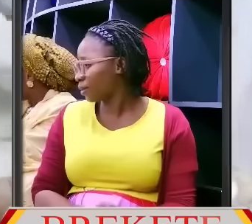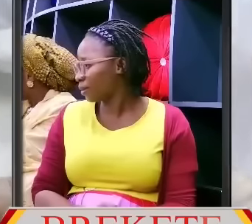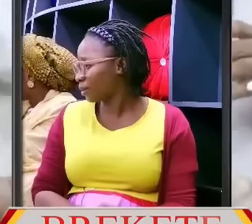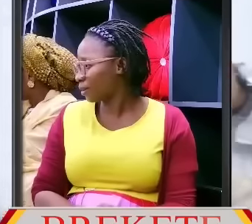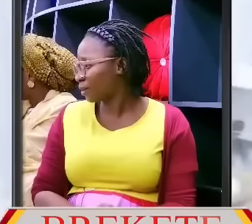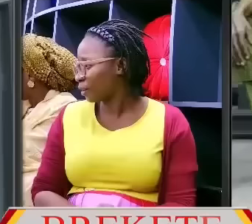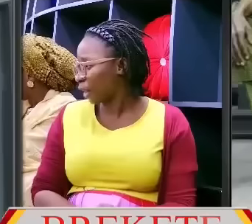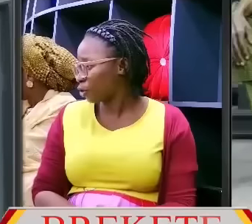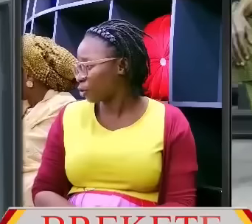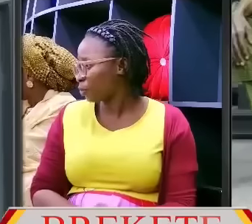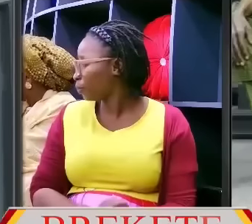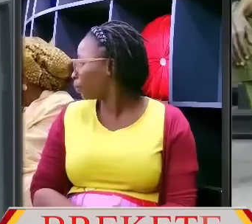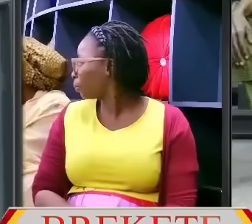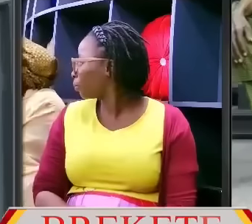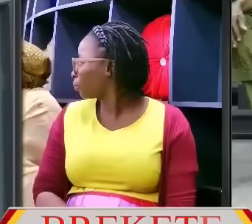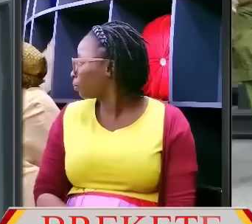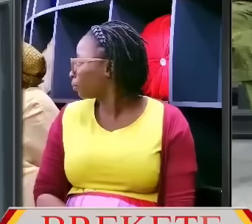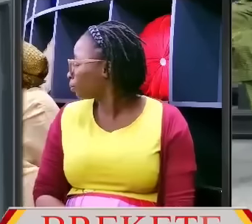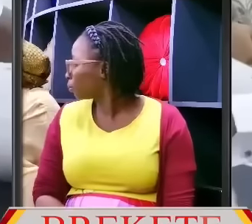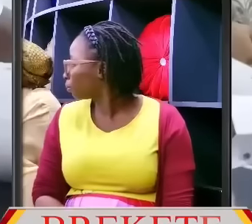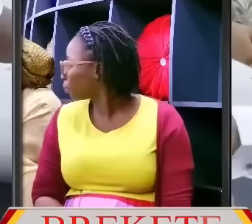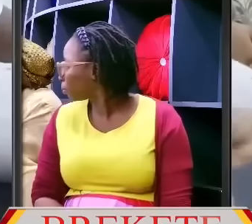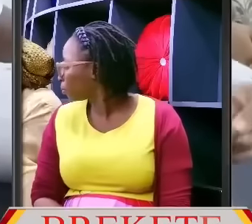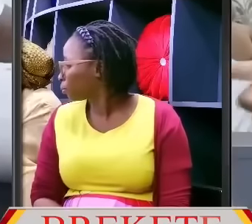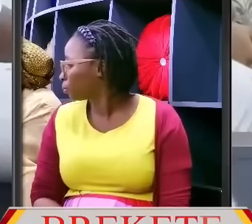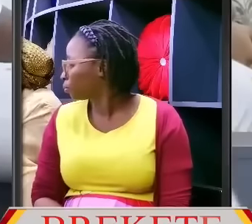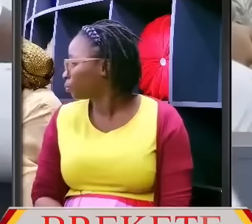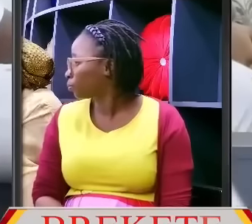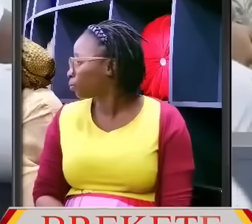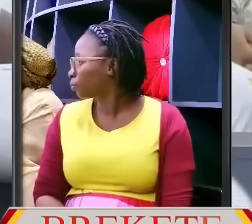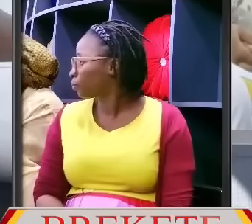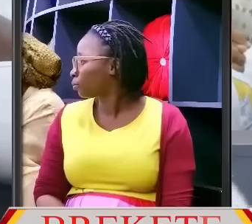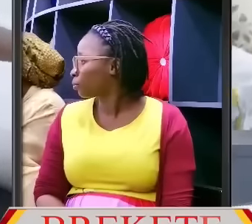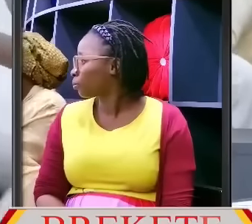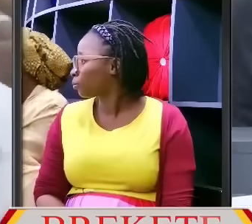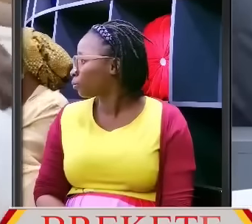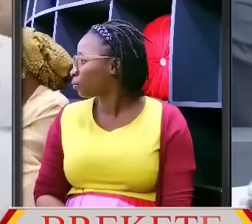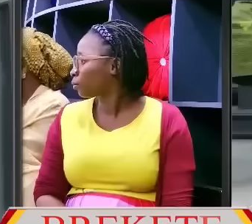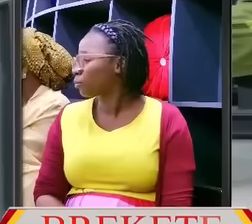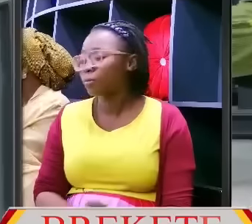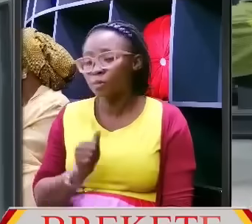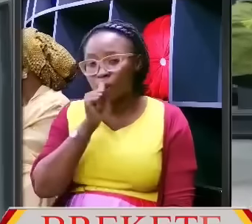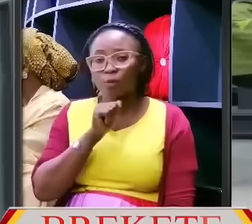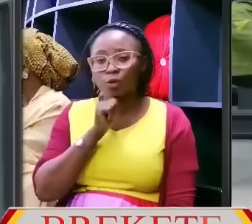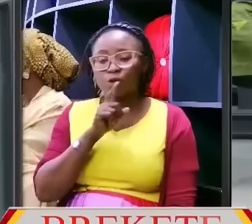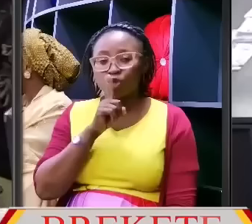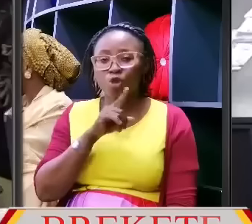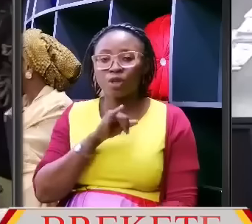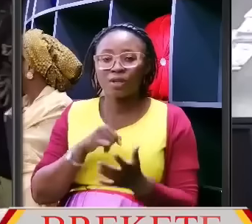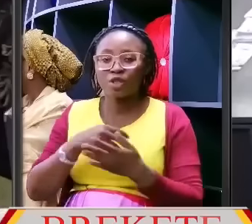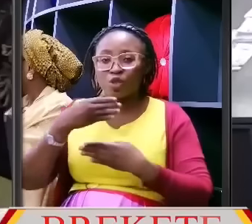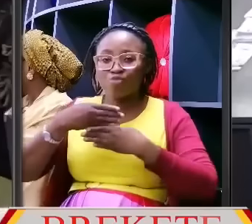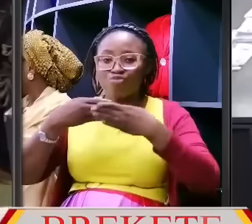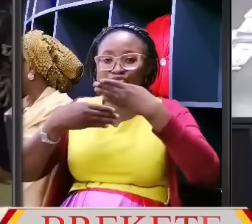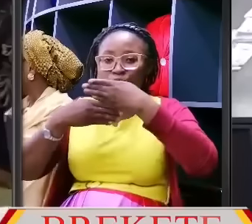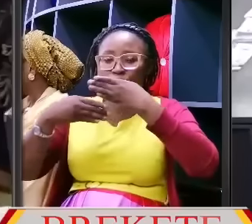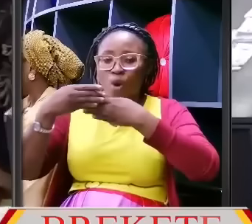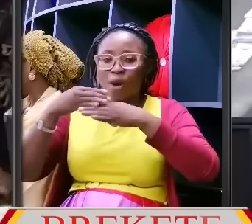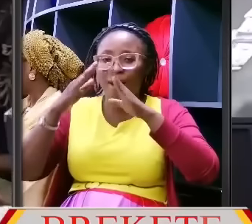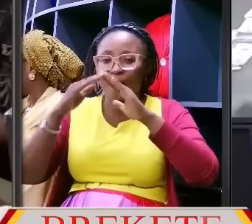This one now building contractor now. So he. I'm not sure. Say this see, house now block house ordinary president.